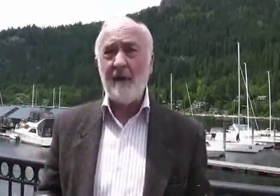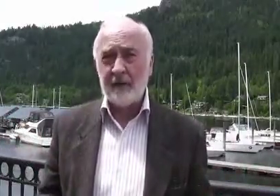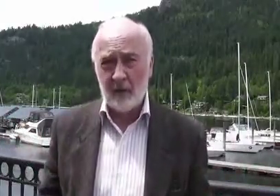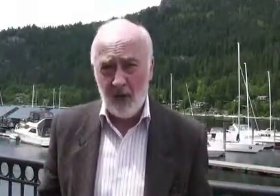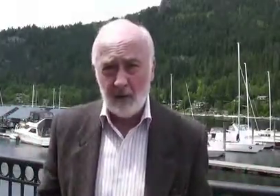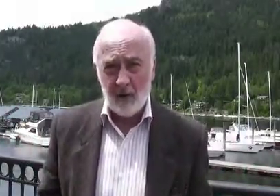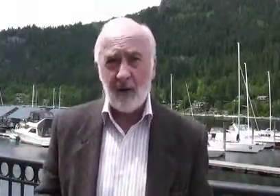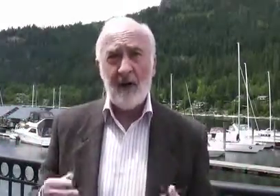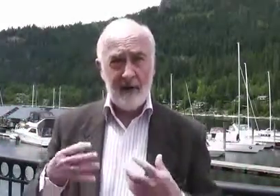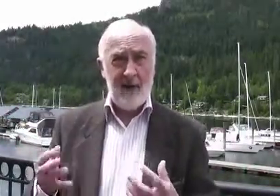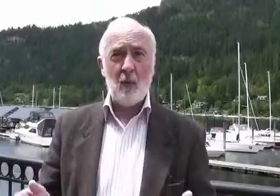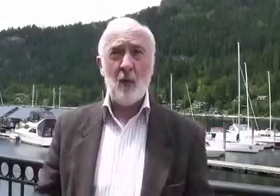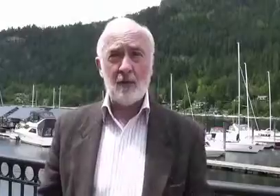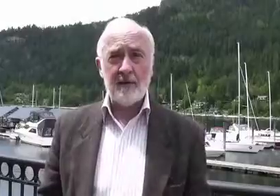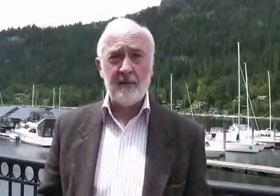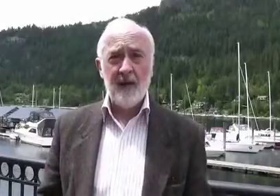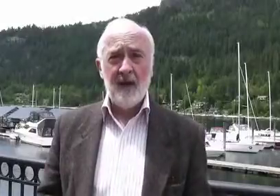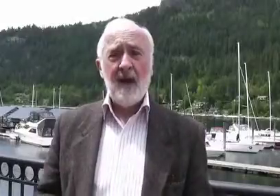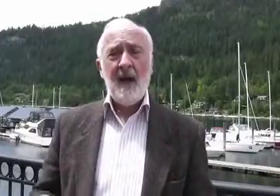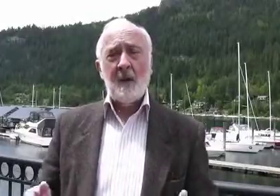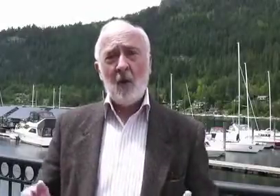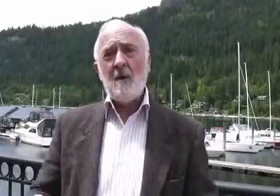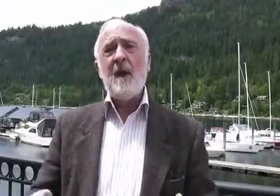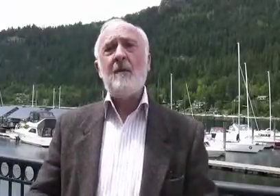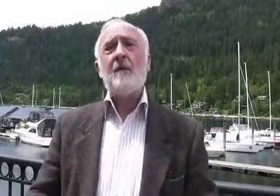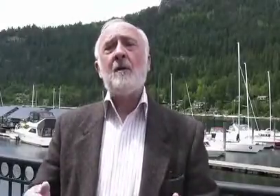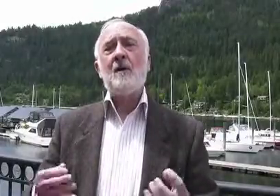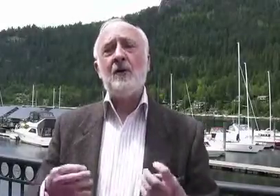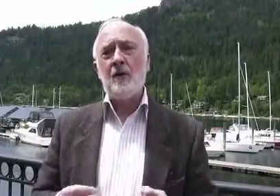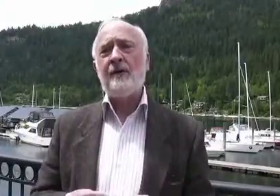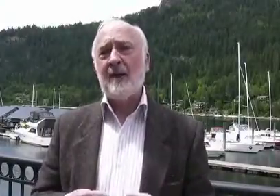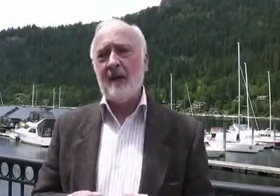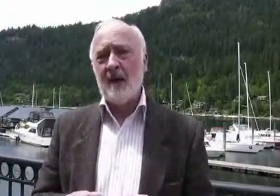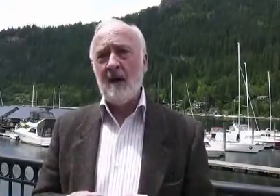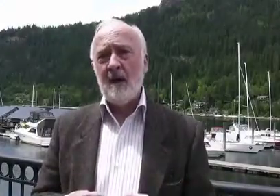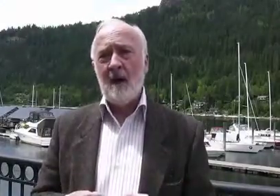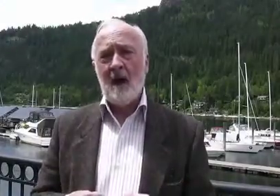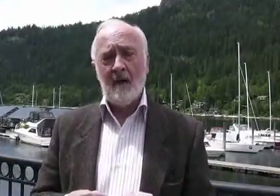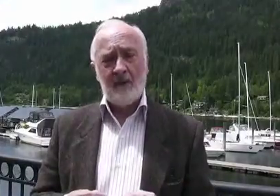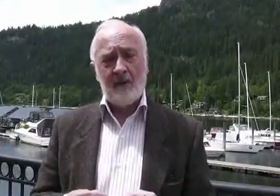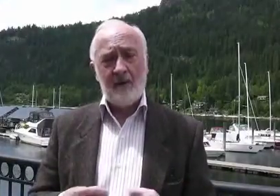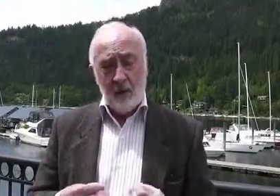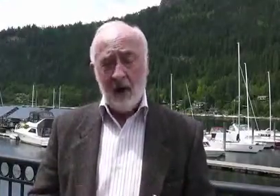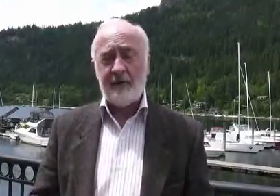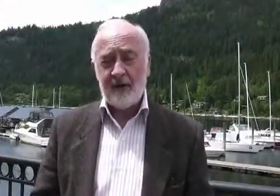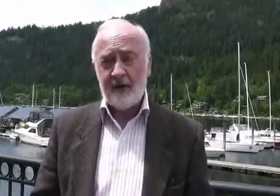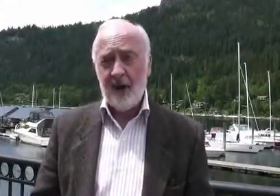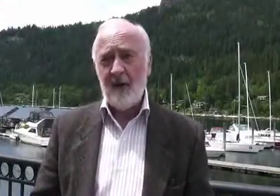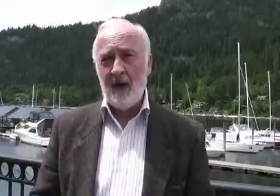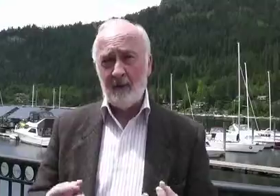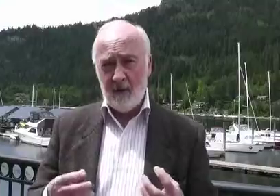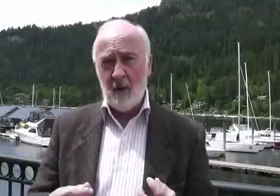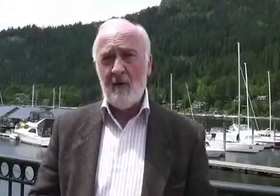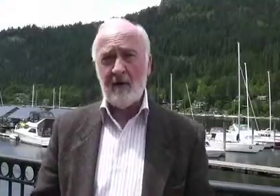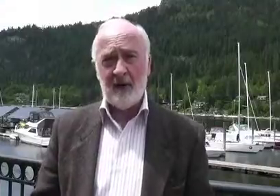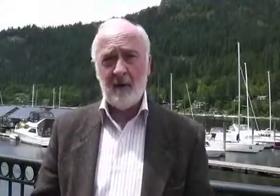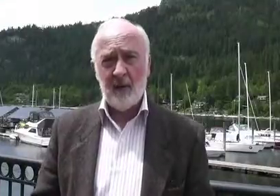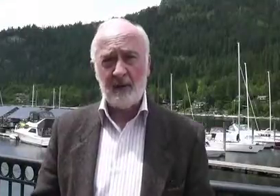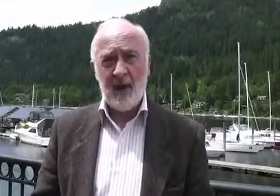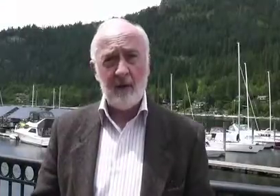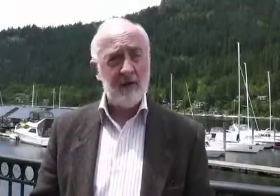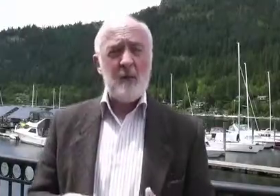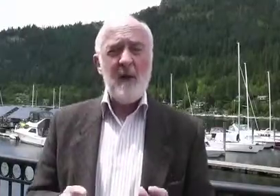and insurmountable in their world. And we're going to be able to do something to assist them in removing